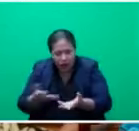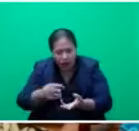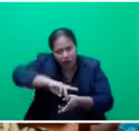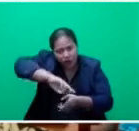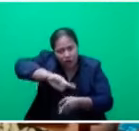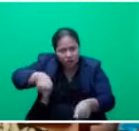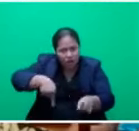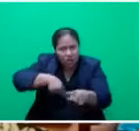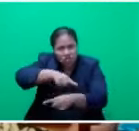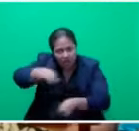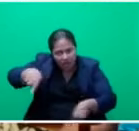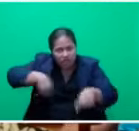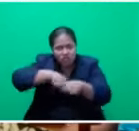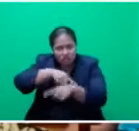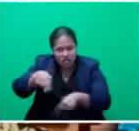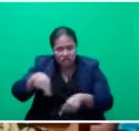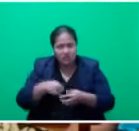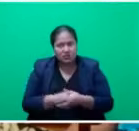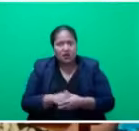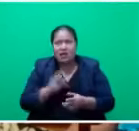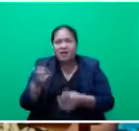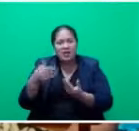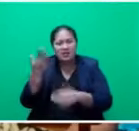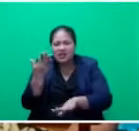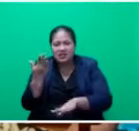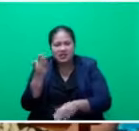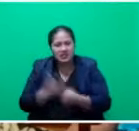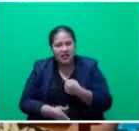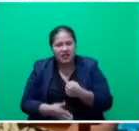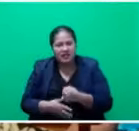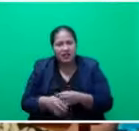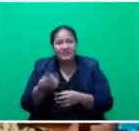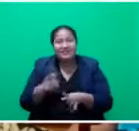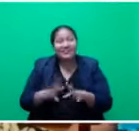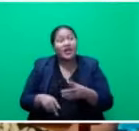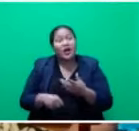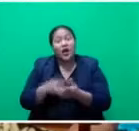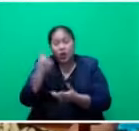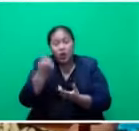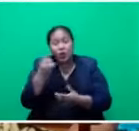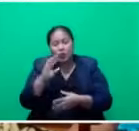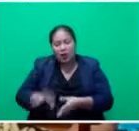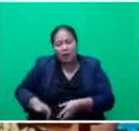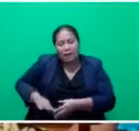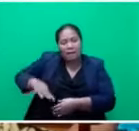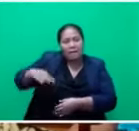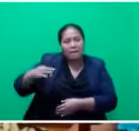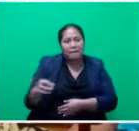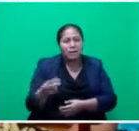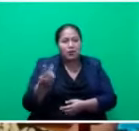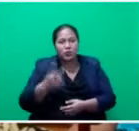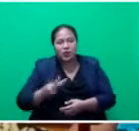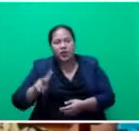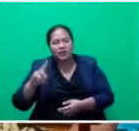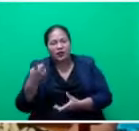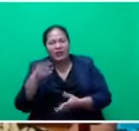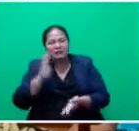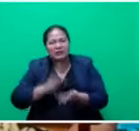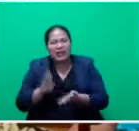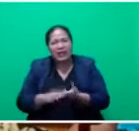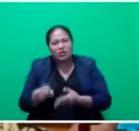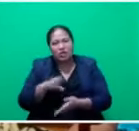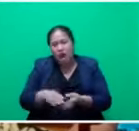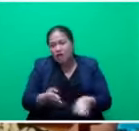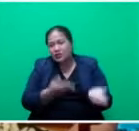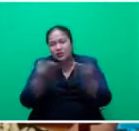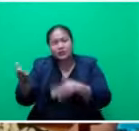are people who have contributed to the millions of dollars in the Fiji First bank account, I can see. And many of them would have benefited from it.